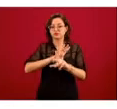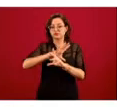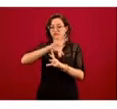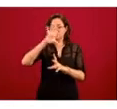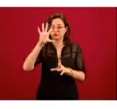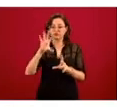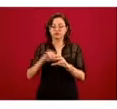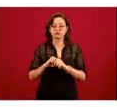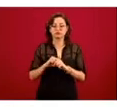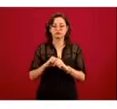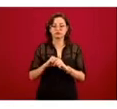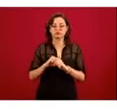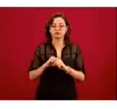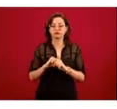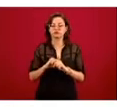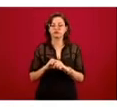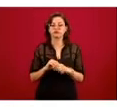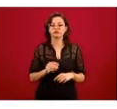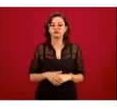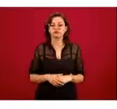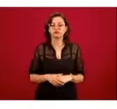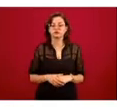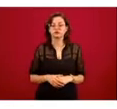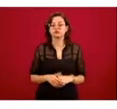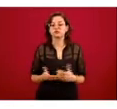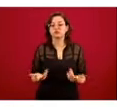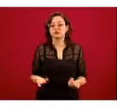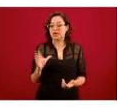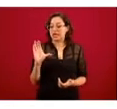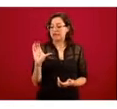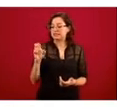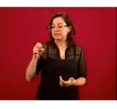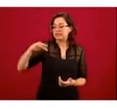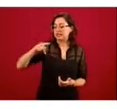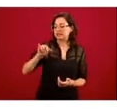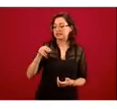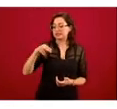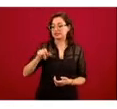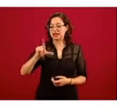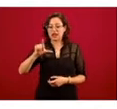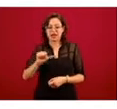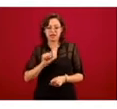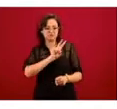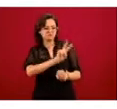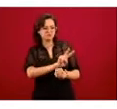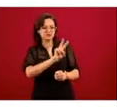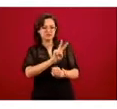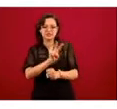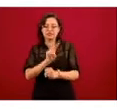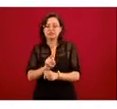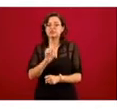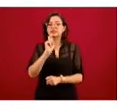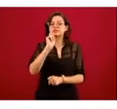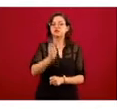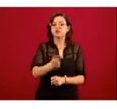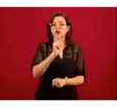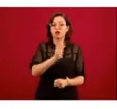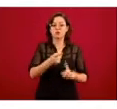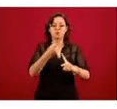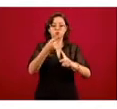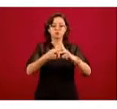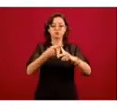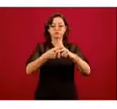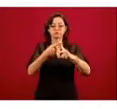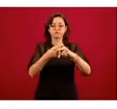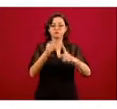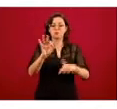And you can see how these medical monitoring units are strategically located